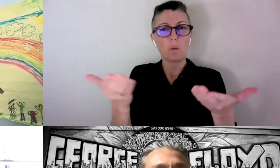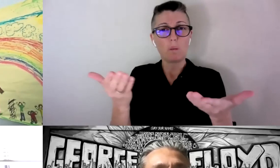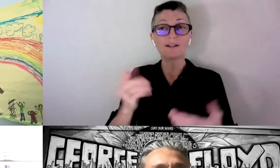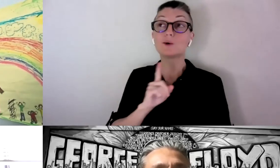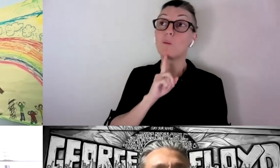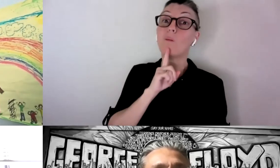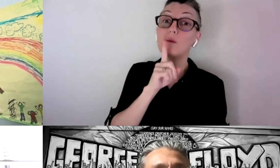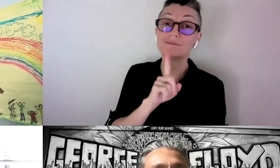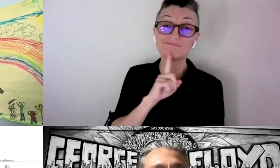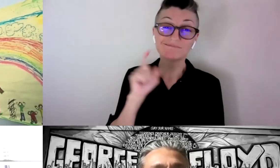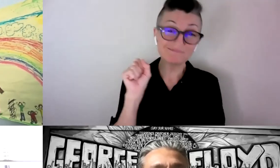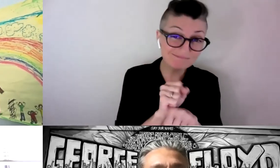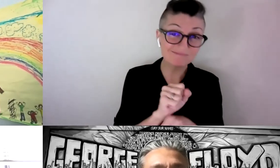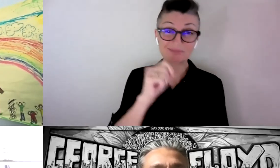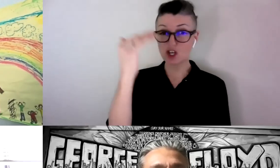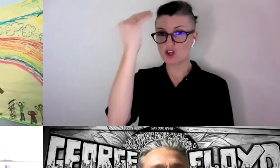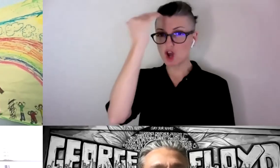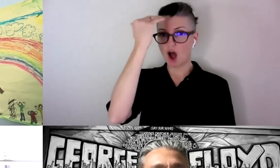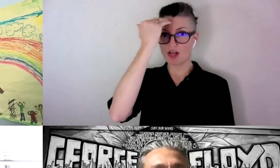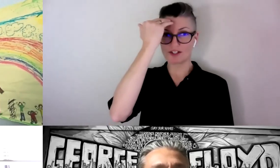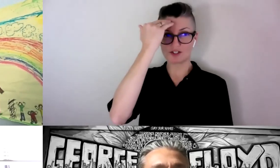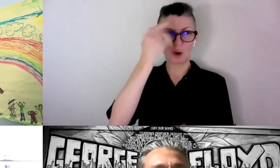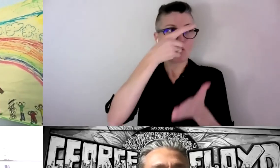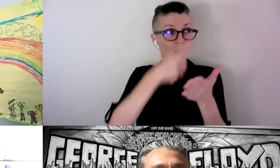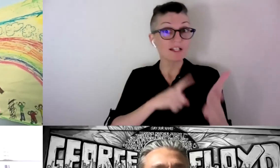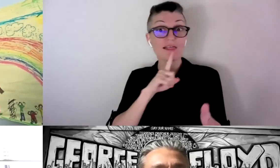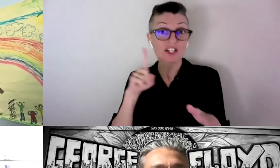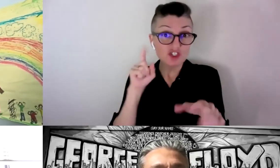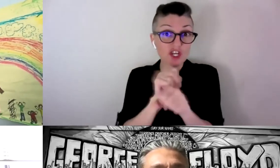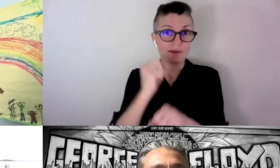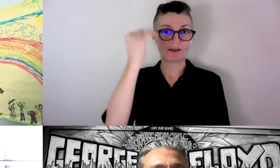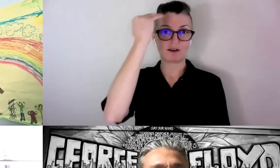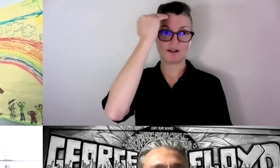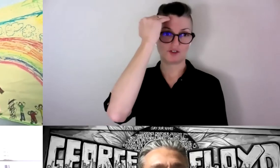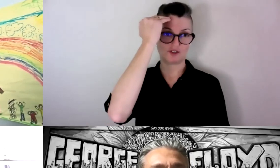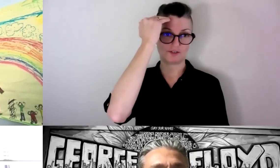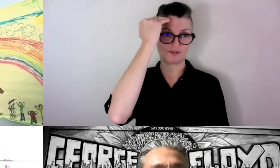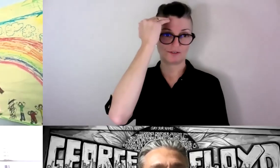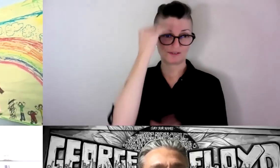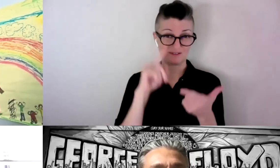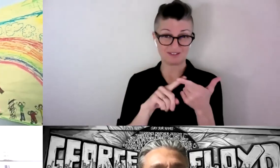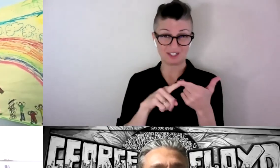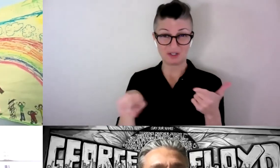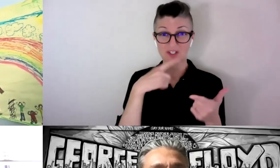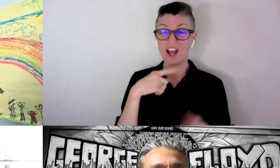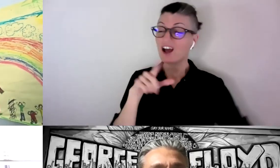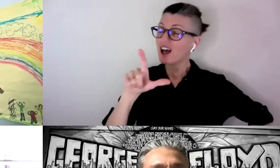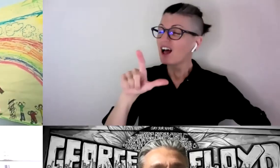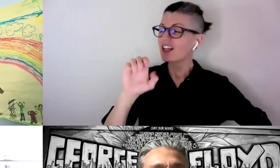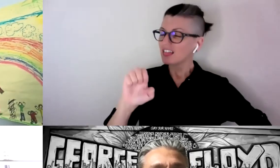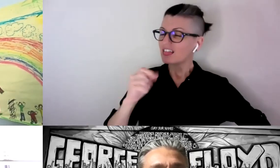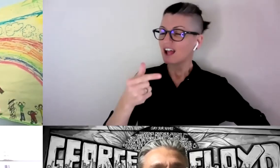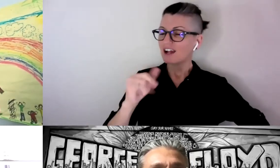right? And also related to that, our definition of what we consider to be legitimate ways